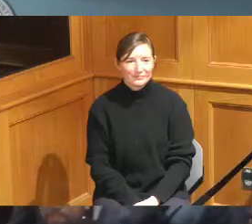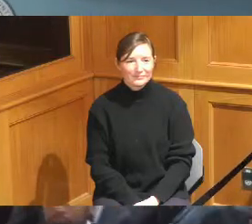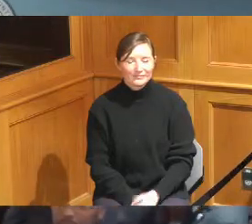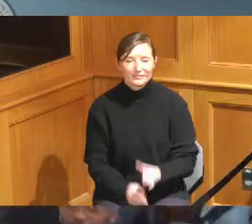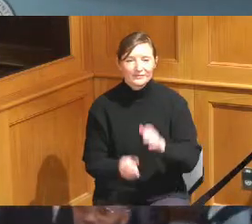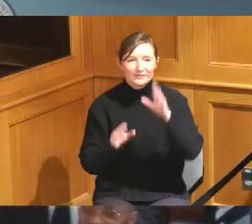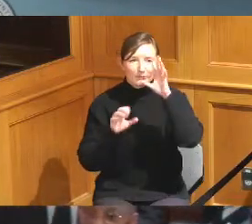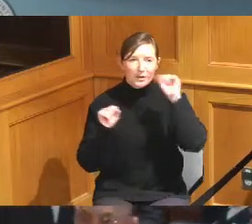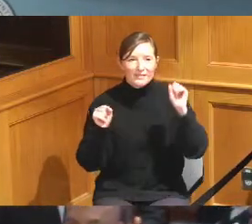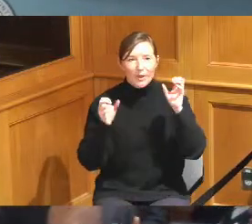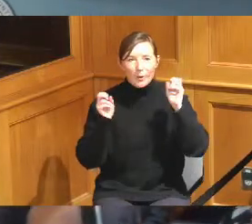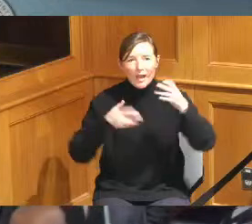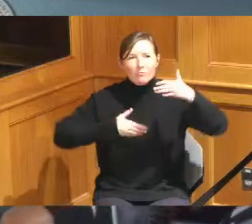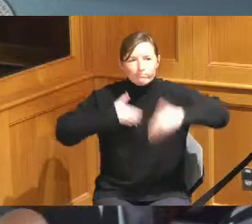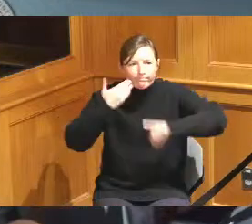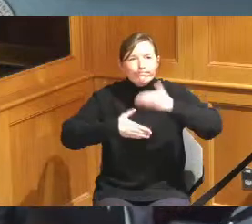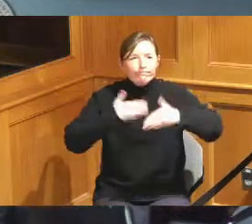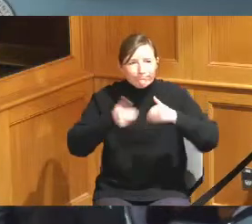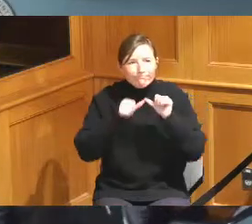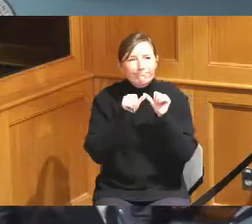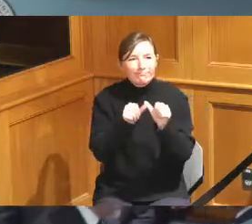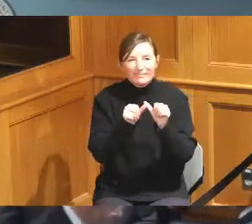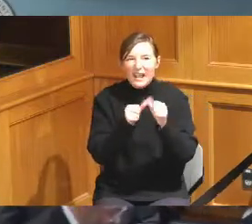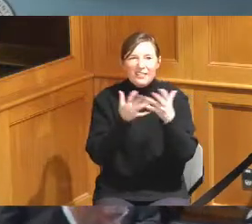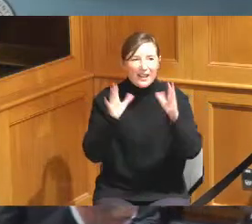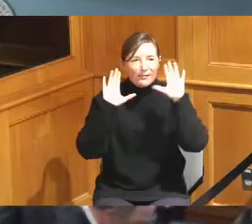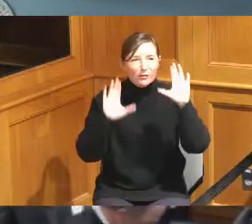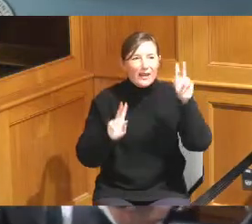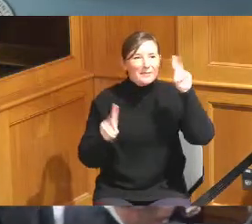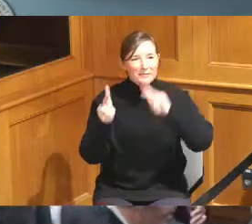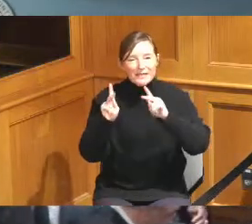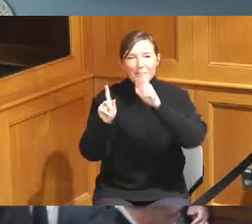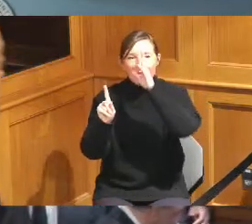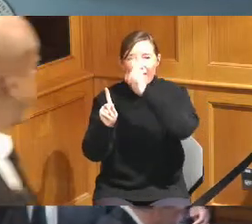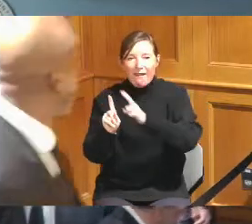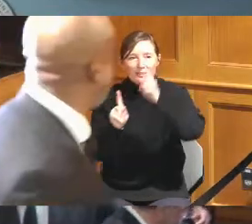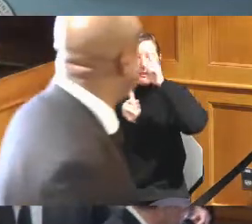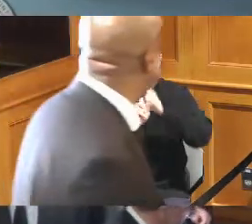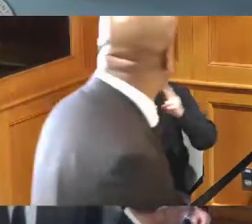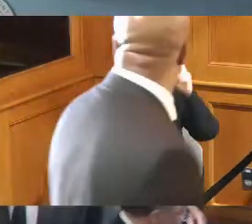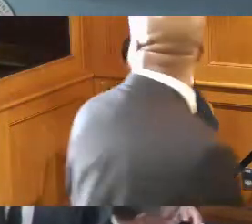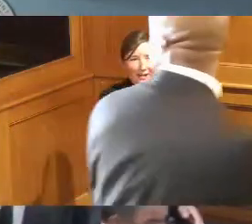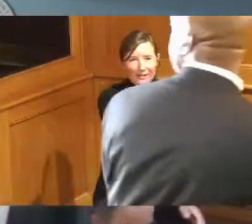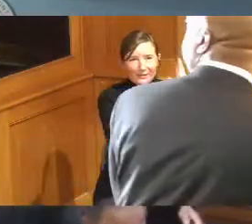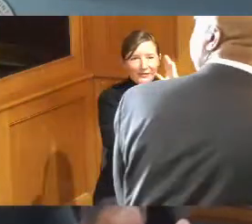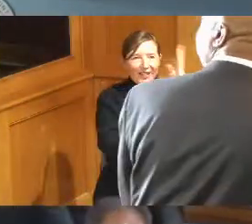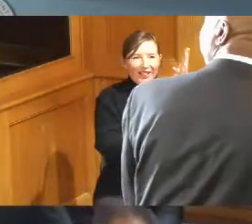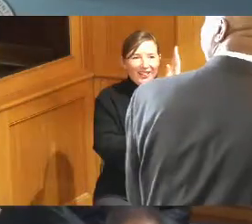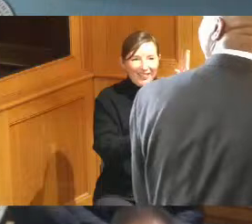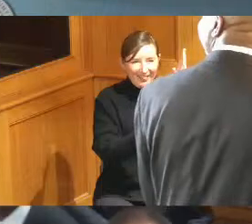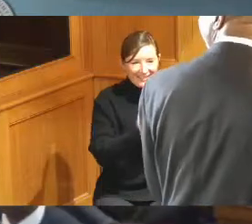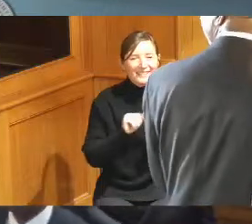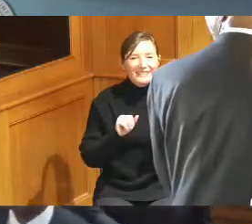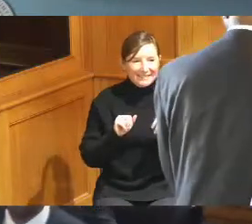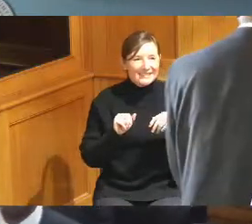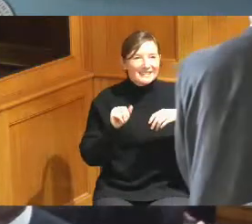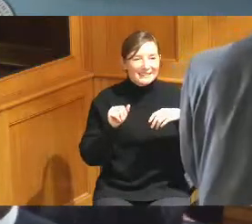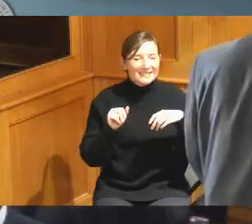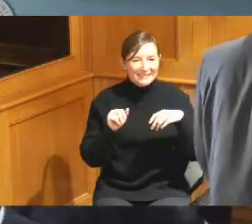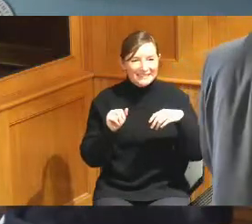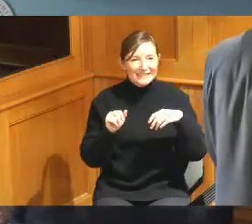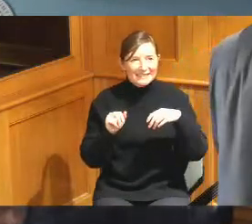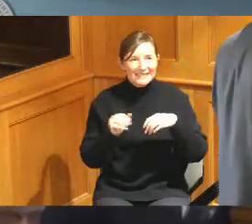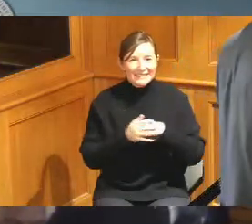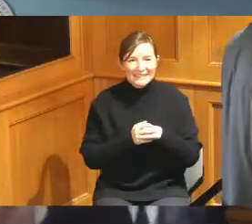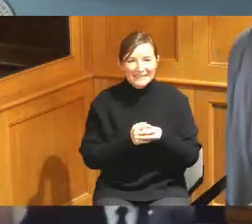All right, we're going to keep this moving because we got a lot of great people to honor today. And bear with us. We're going